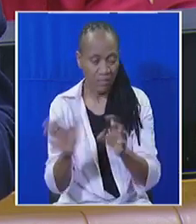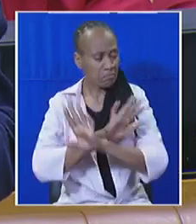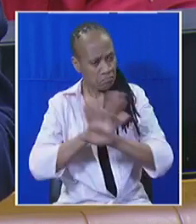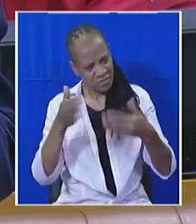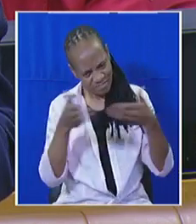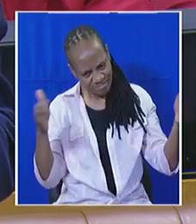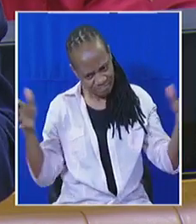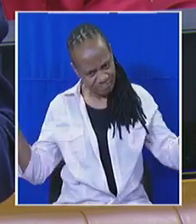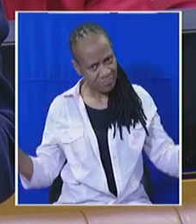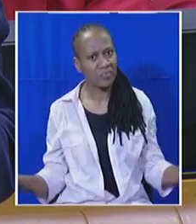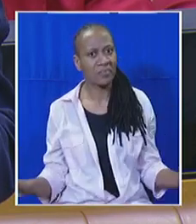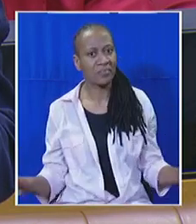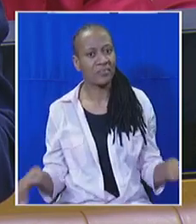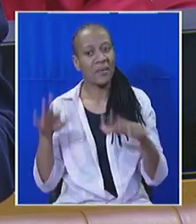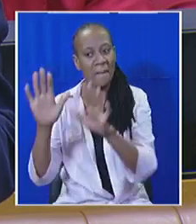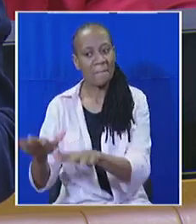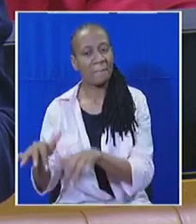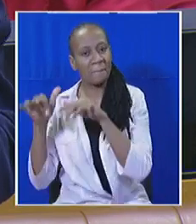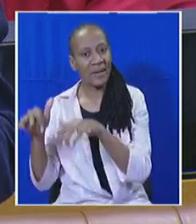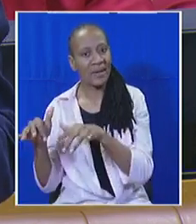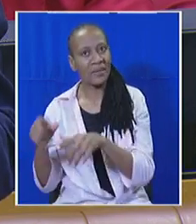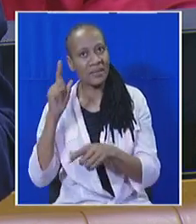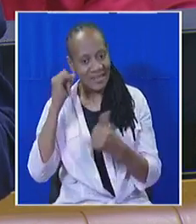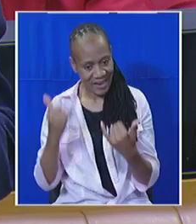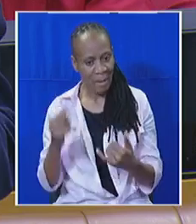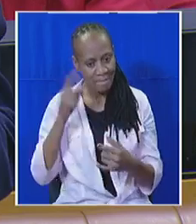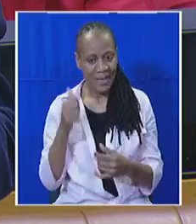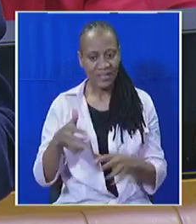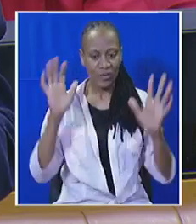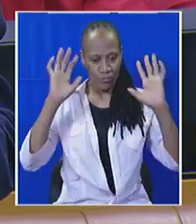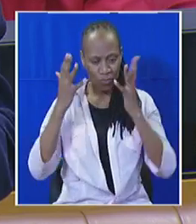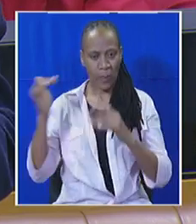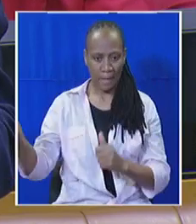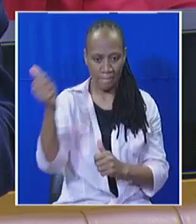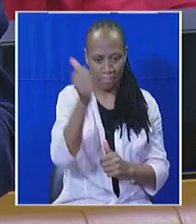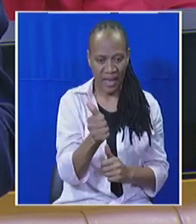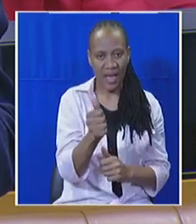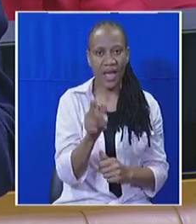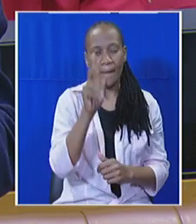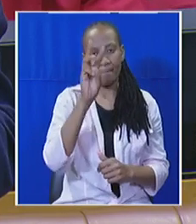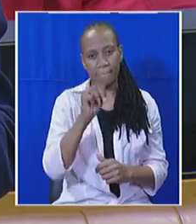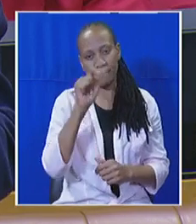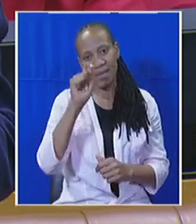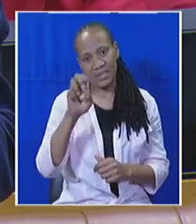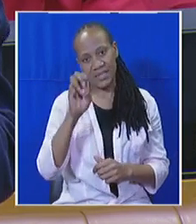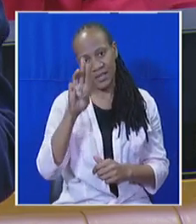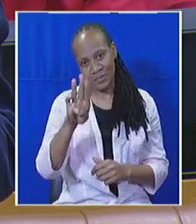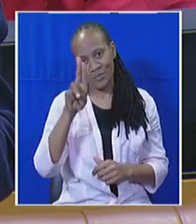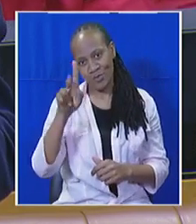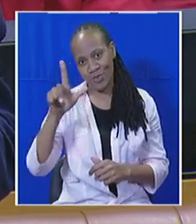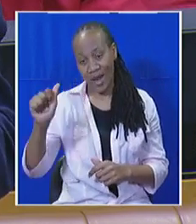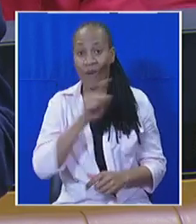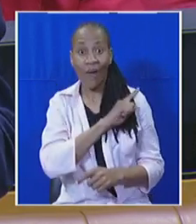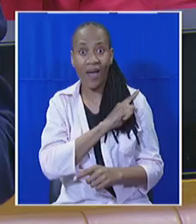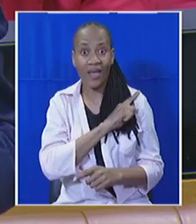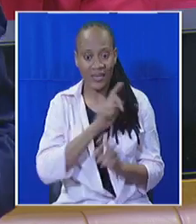That Parliament should congratulate Troy Matebula for being re-elected president of the SRC, that the EFF remains the hope of ordinary